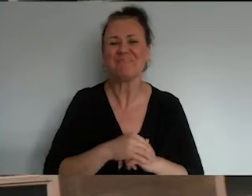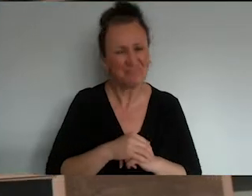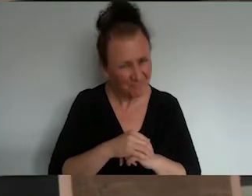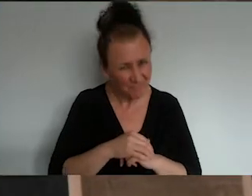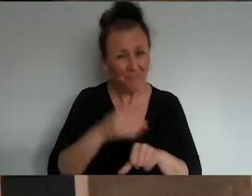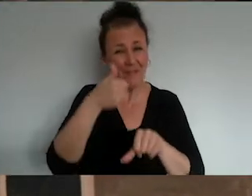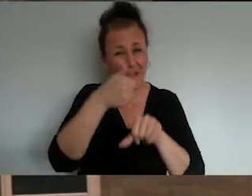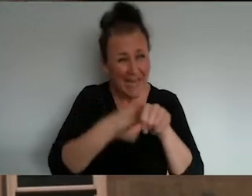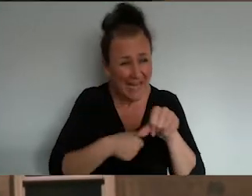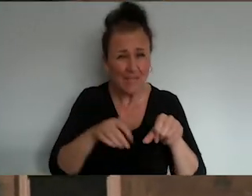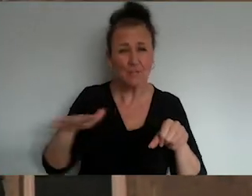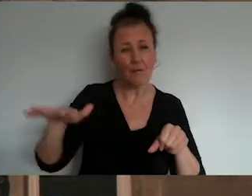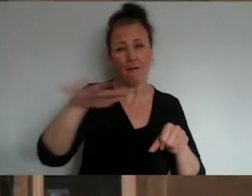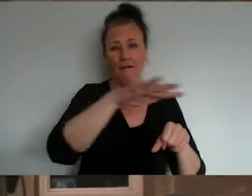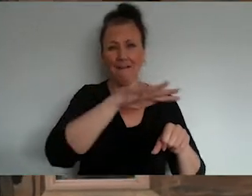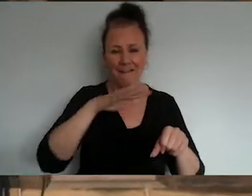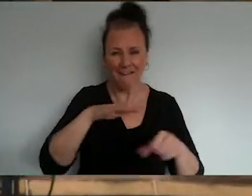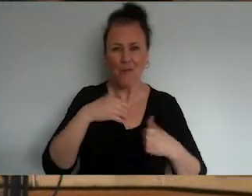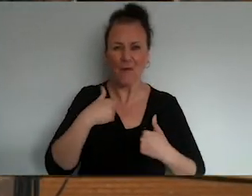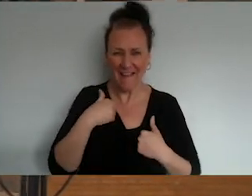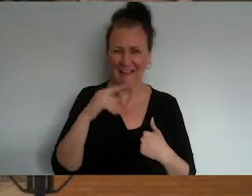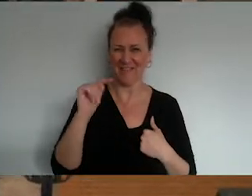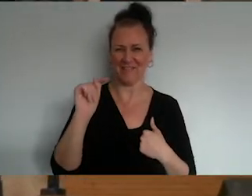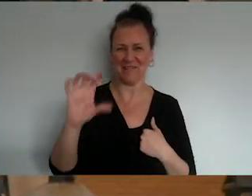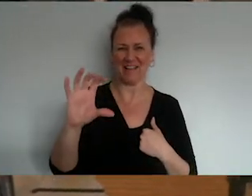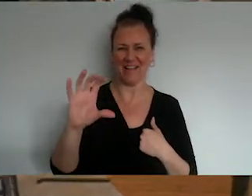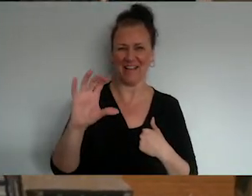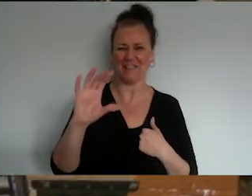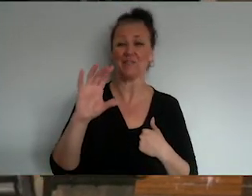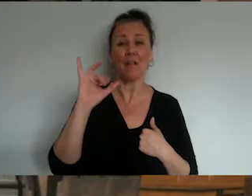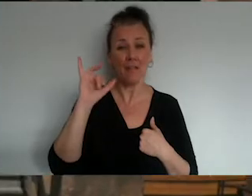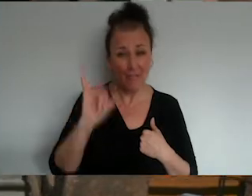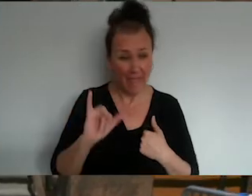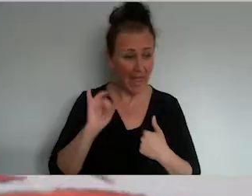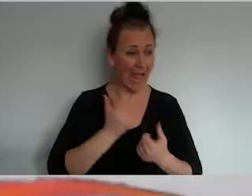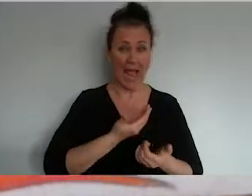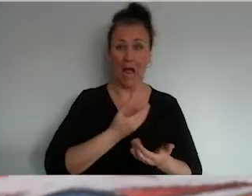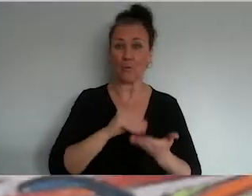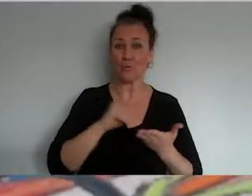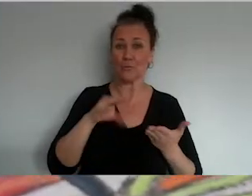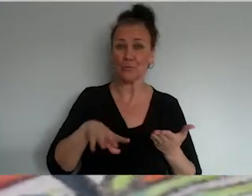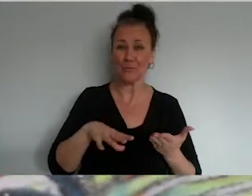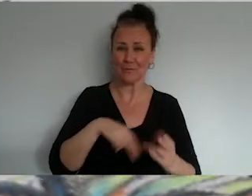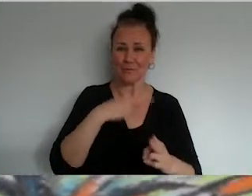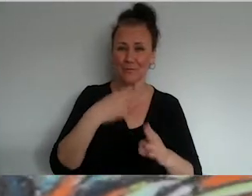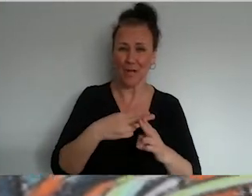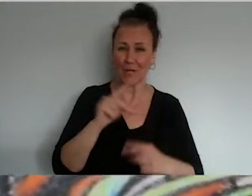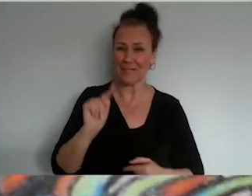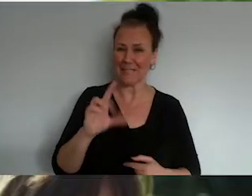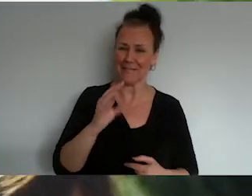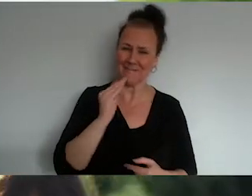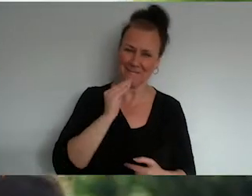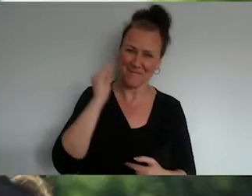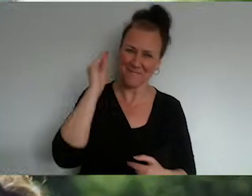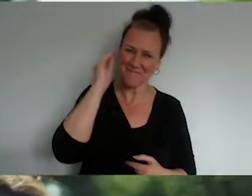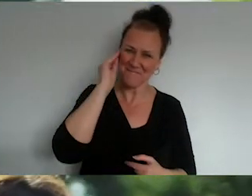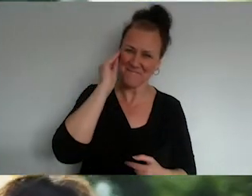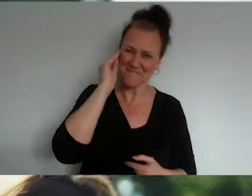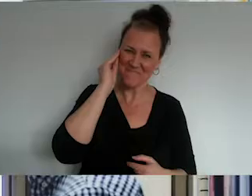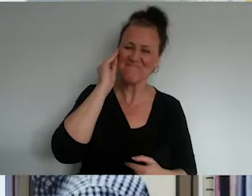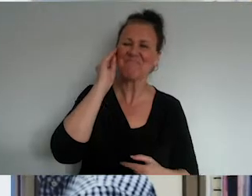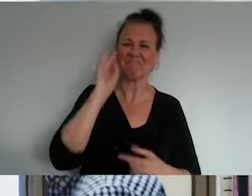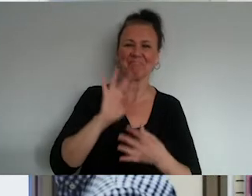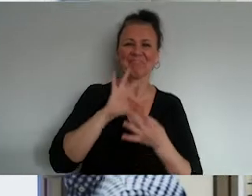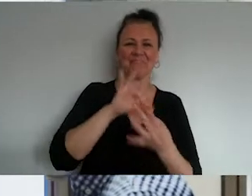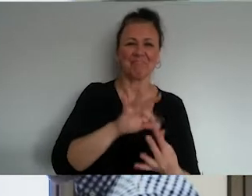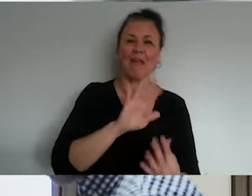College, as are all the places our students call home. It's everywhere that our graduates are shaping a healthier,